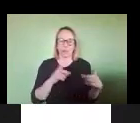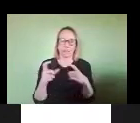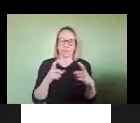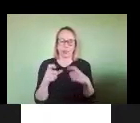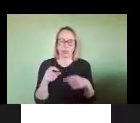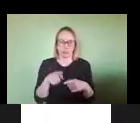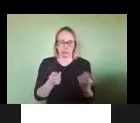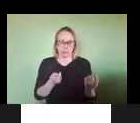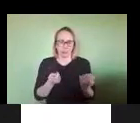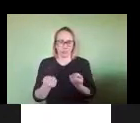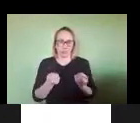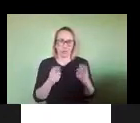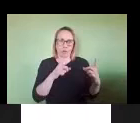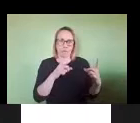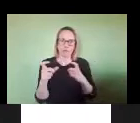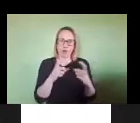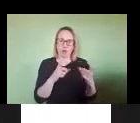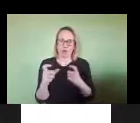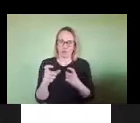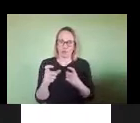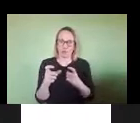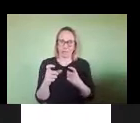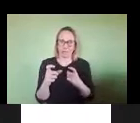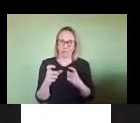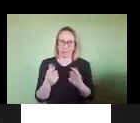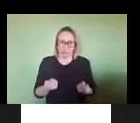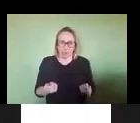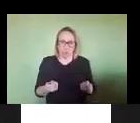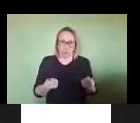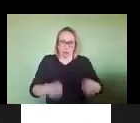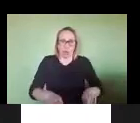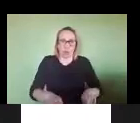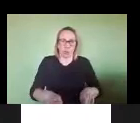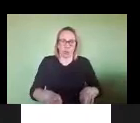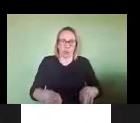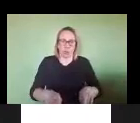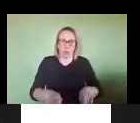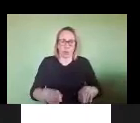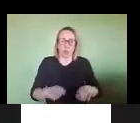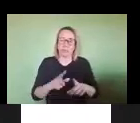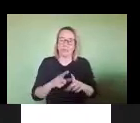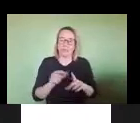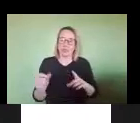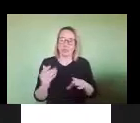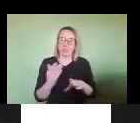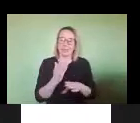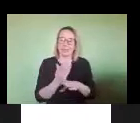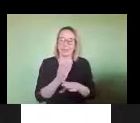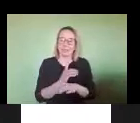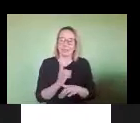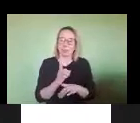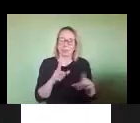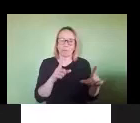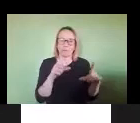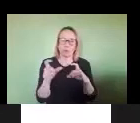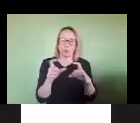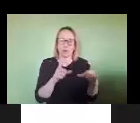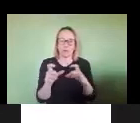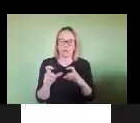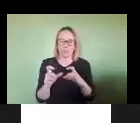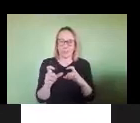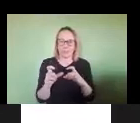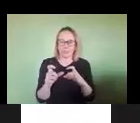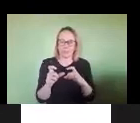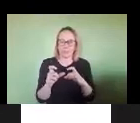our photography session when we went into lockdown. This was another sort of digital activity that we put on, and